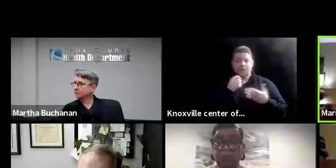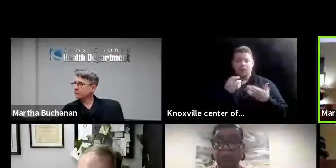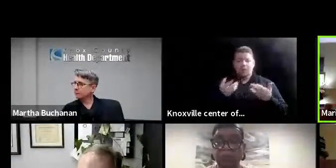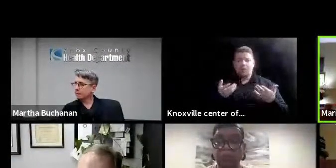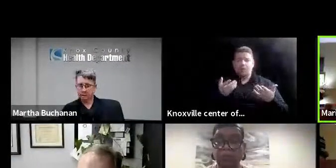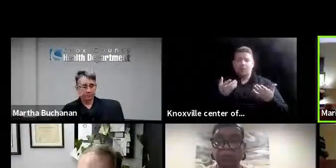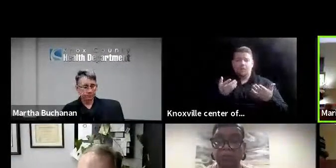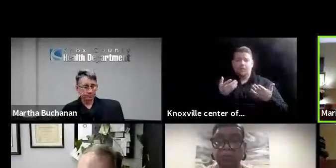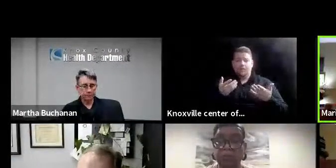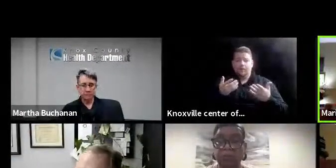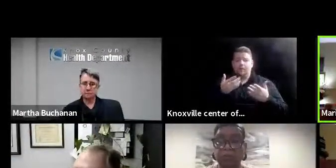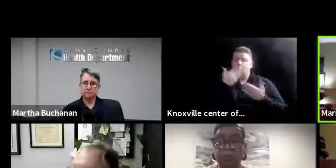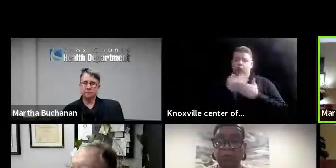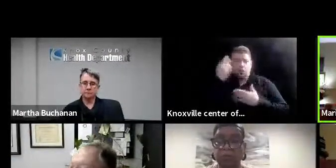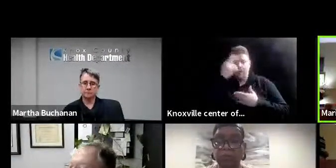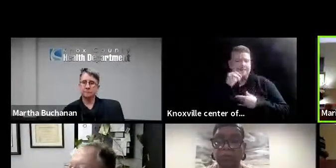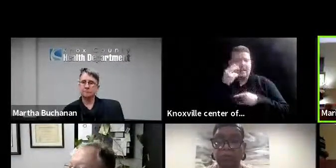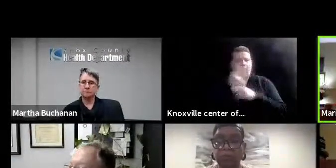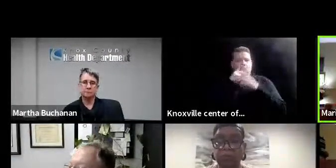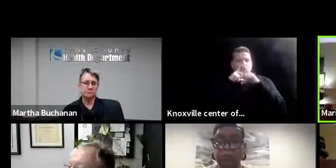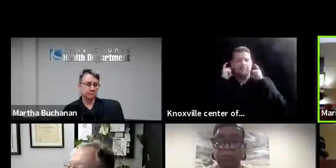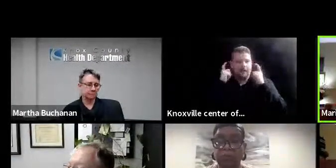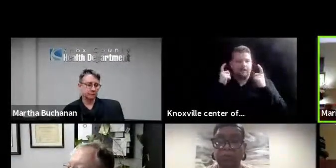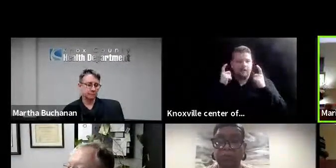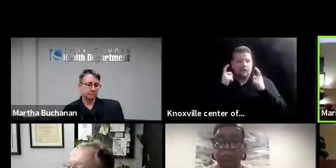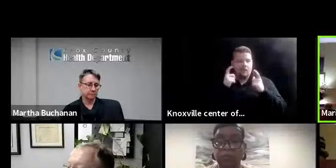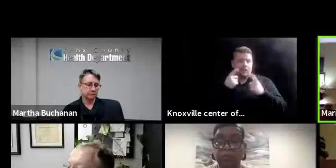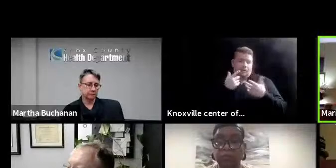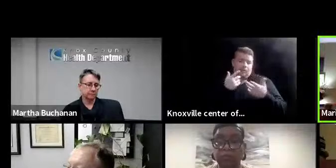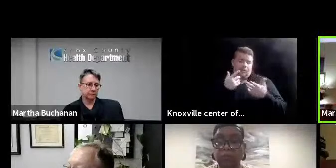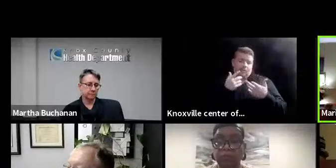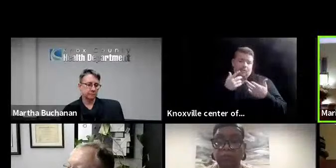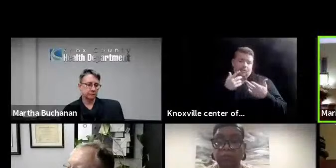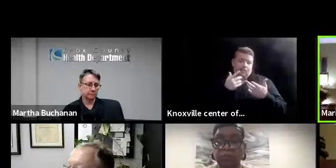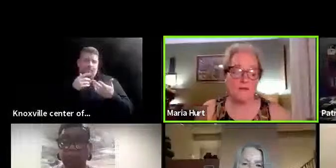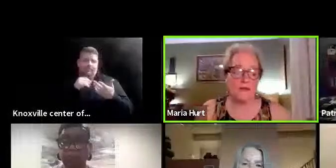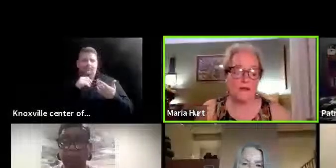there's a good reason behind that, rather than